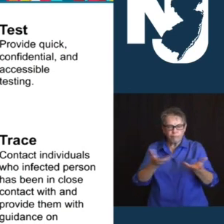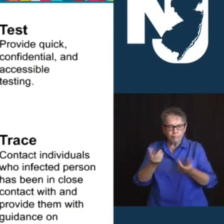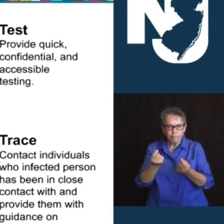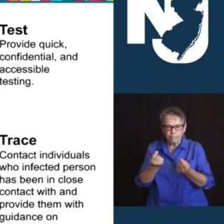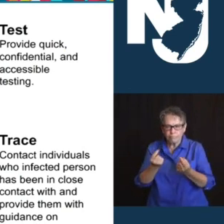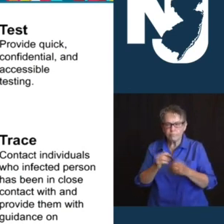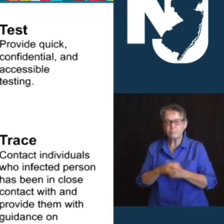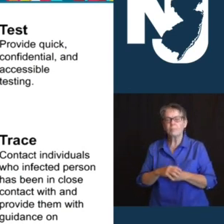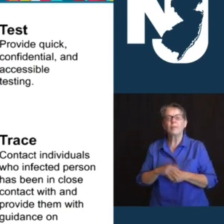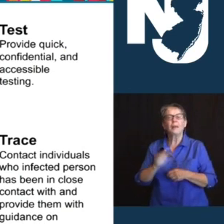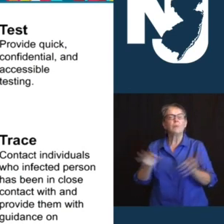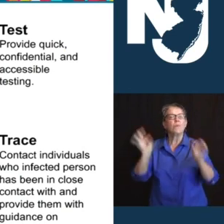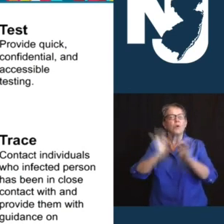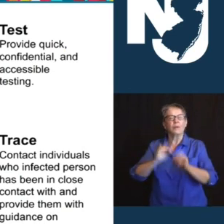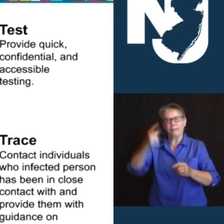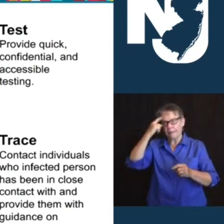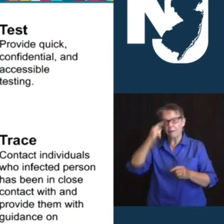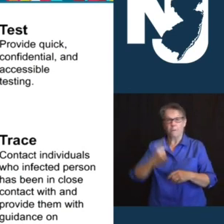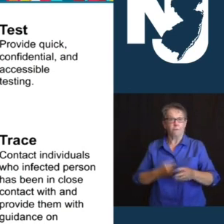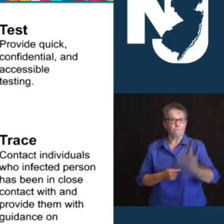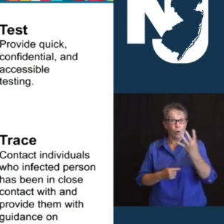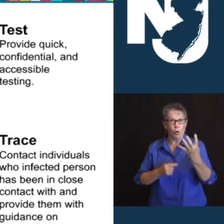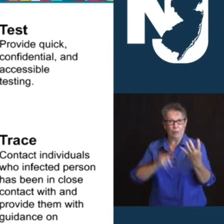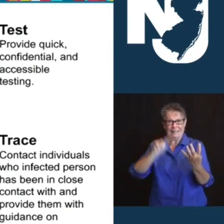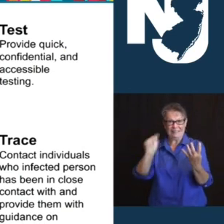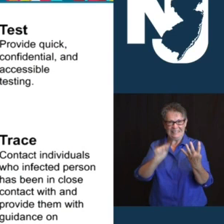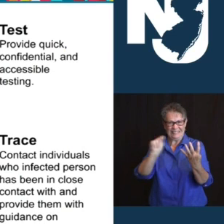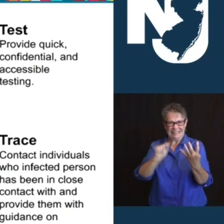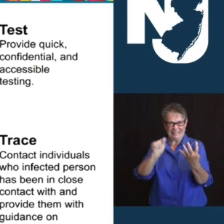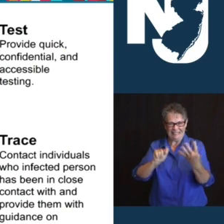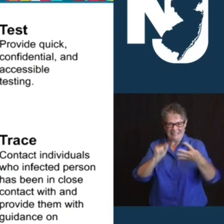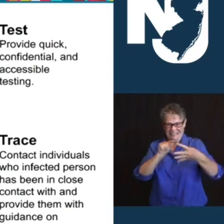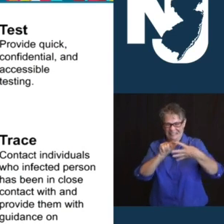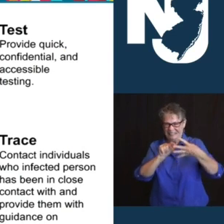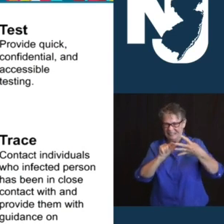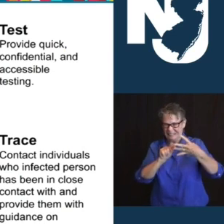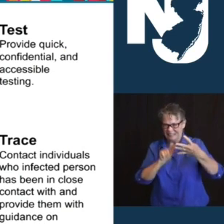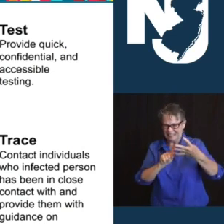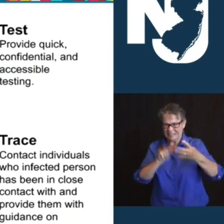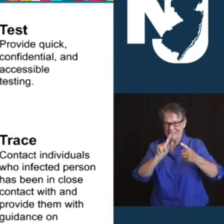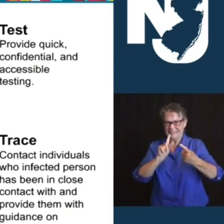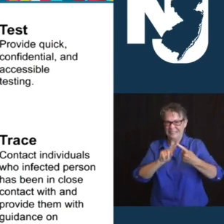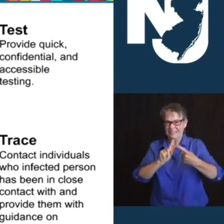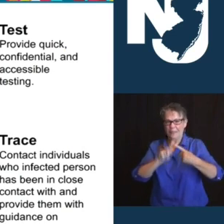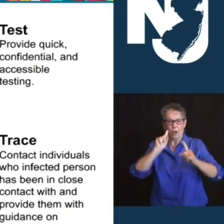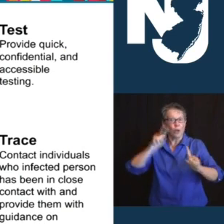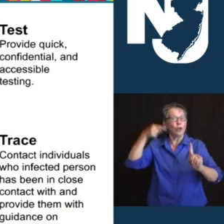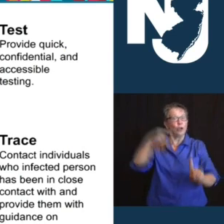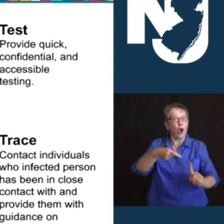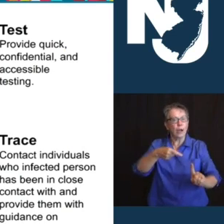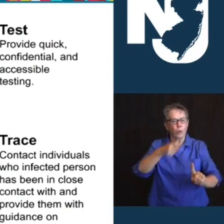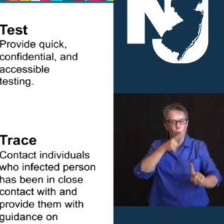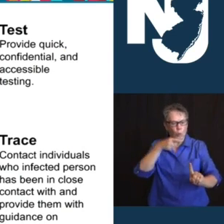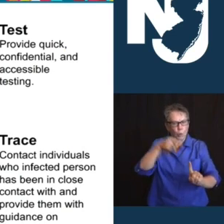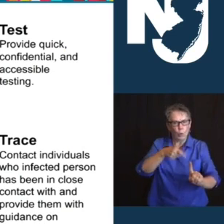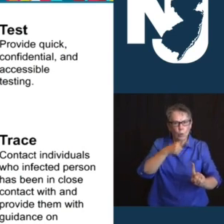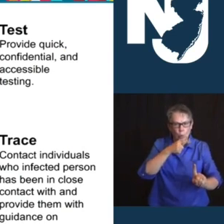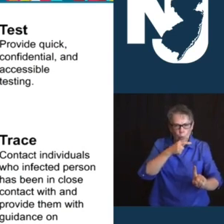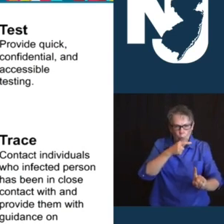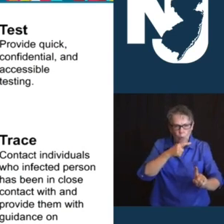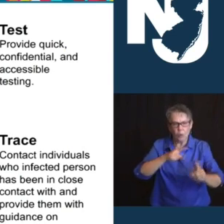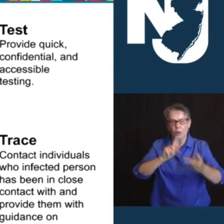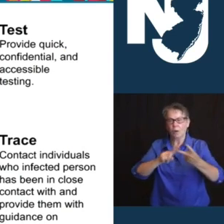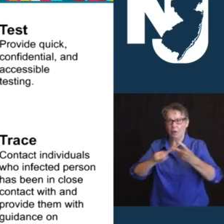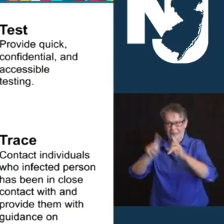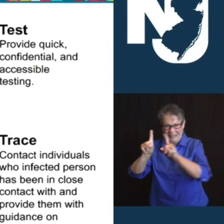test, treat, and trace. These 4 T's provide the pillars by which we will be able to do our work. We